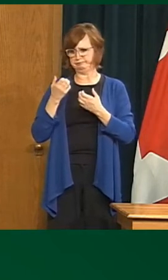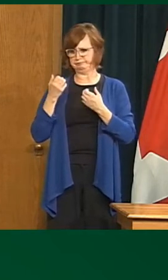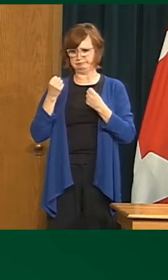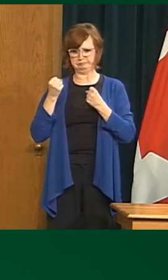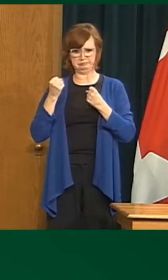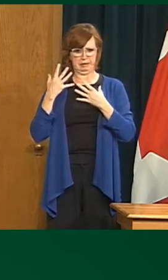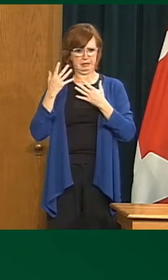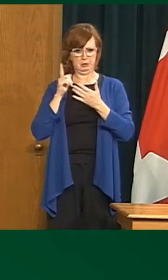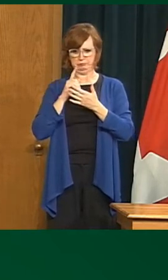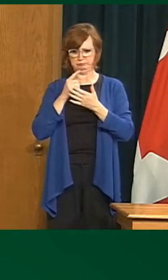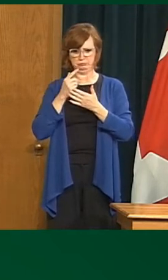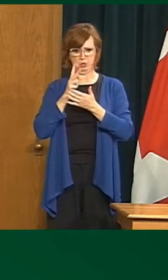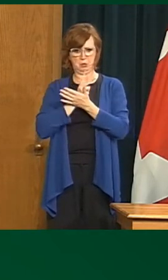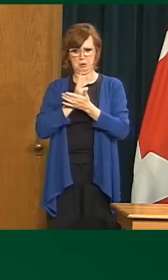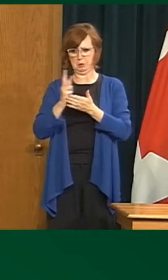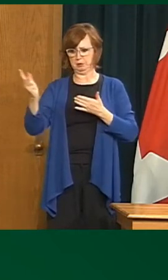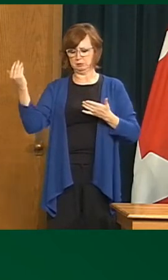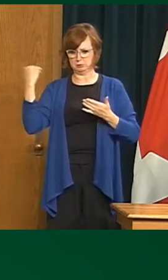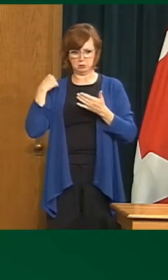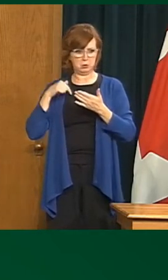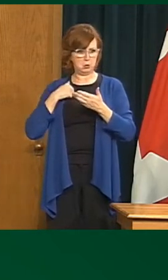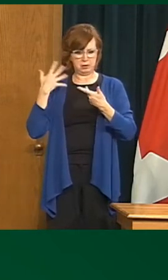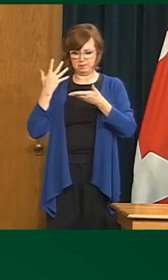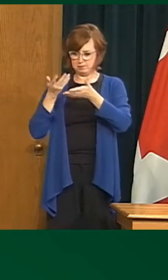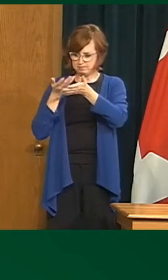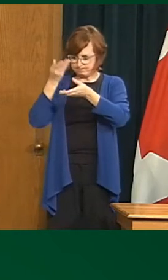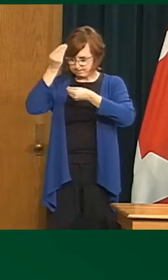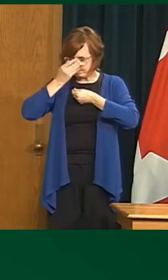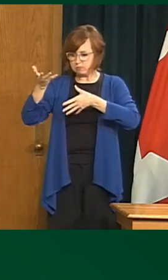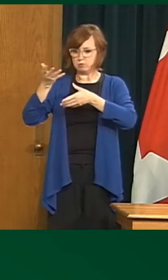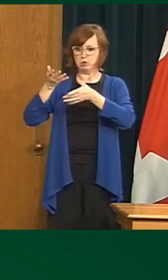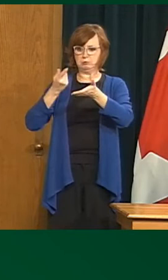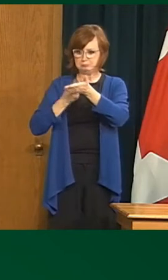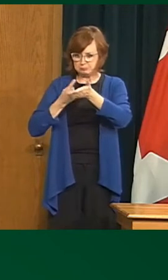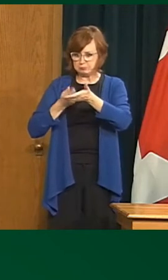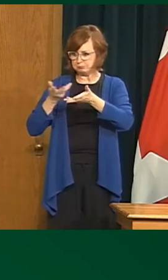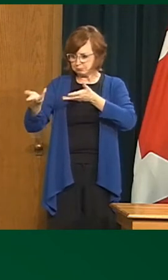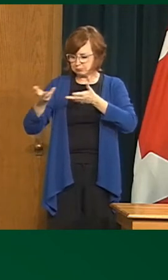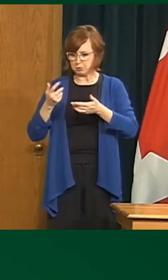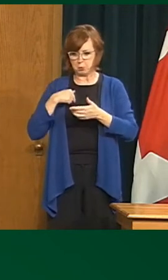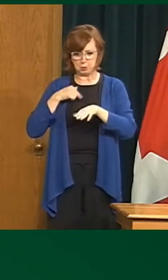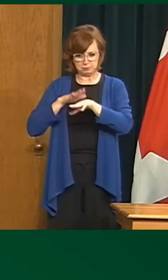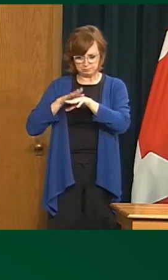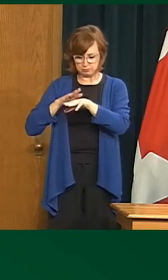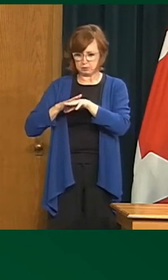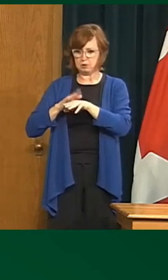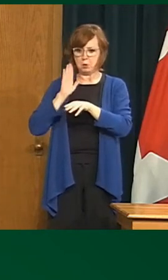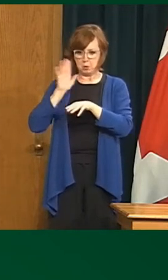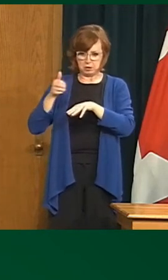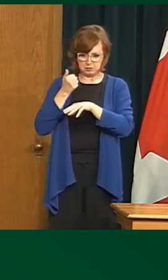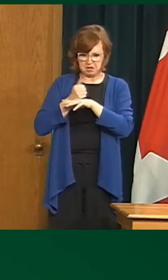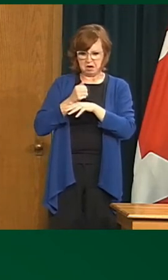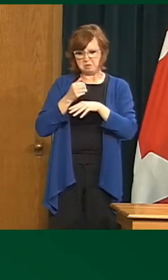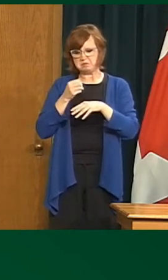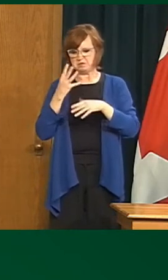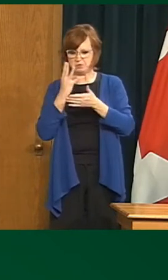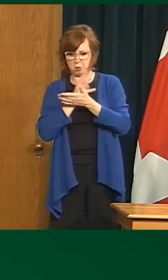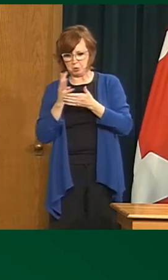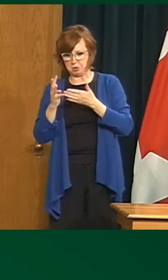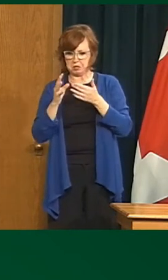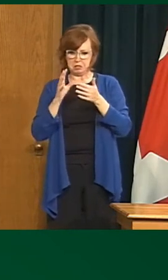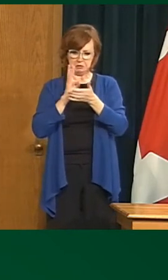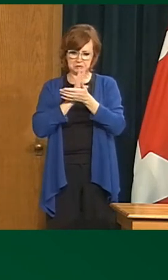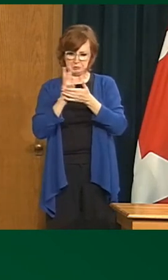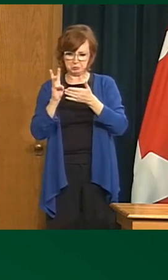and mayors around this, and we when we said we were going to implement it in 4 to 6 weeks, we started doing that last week and this week, and that's where we are